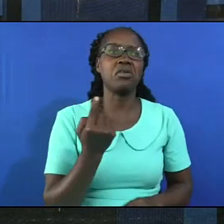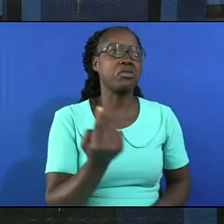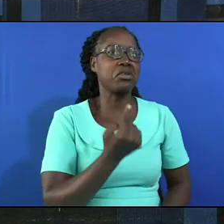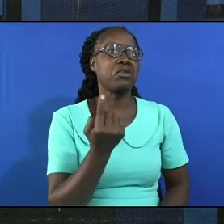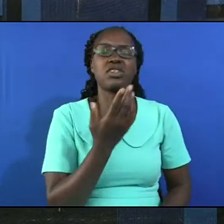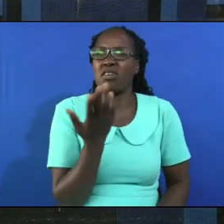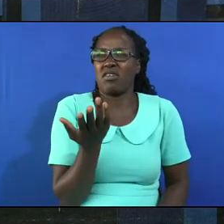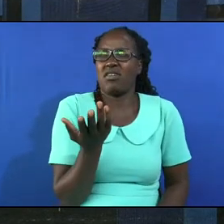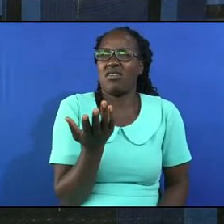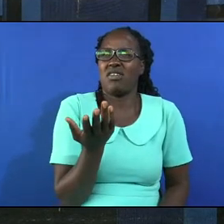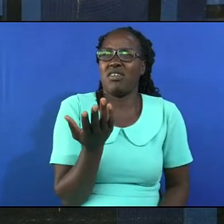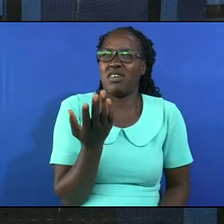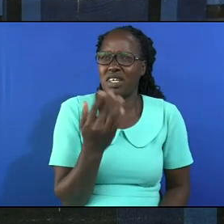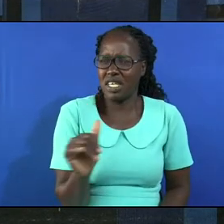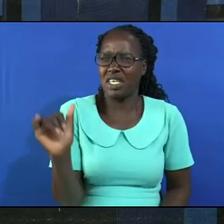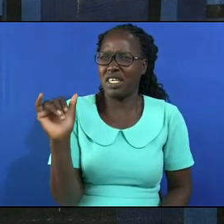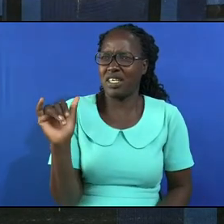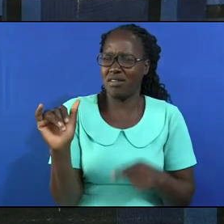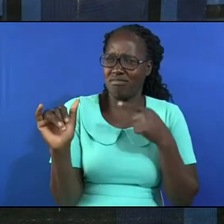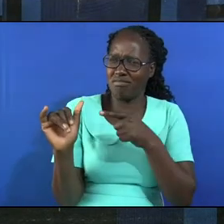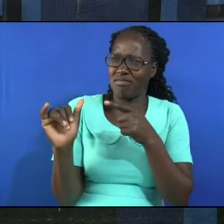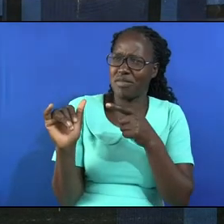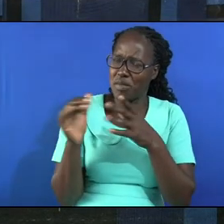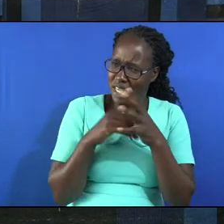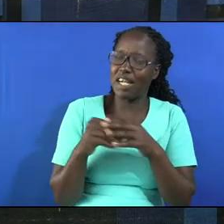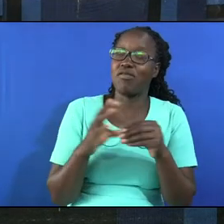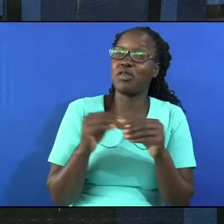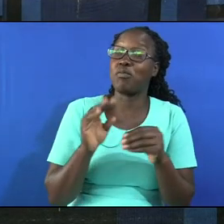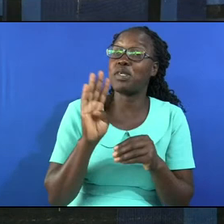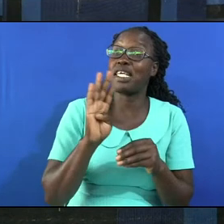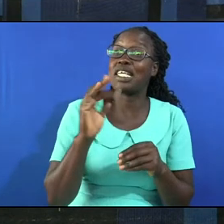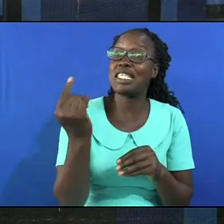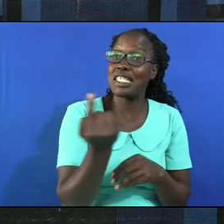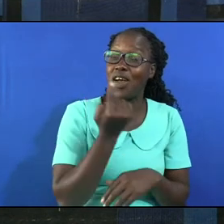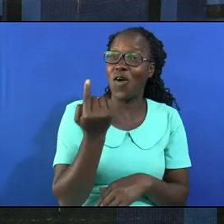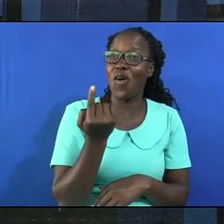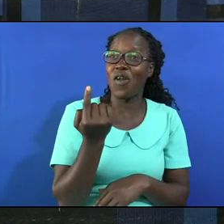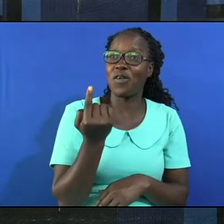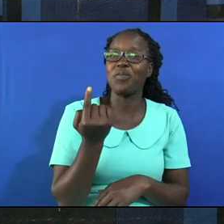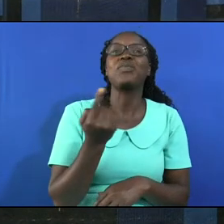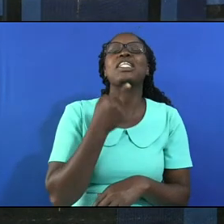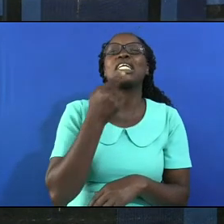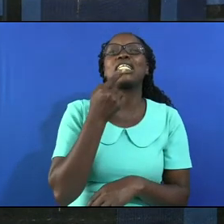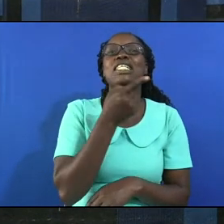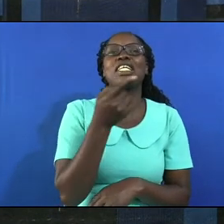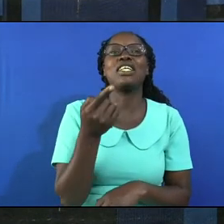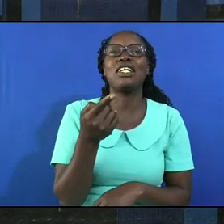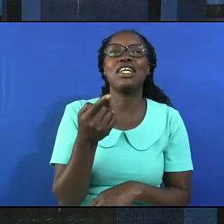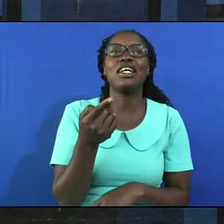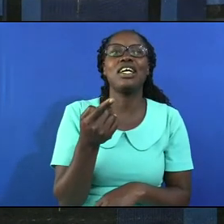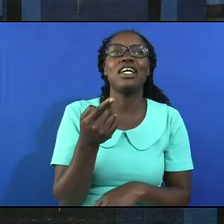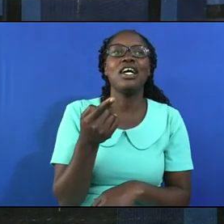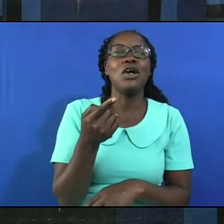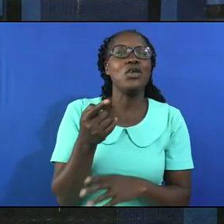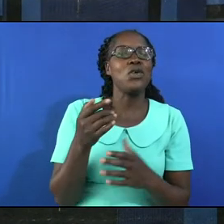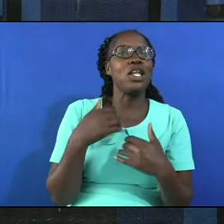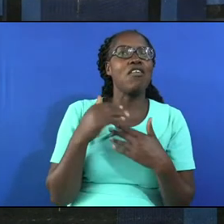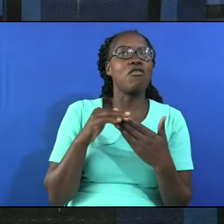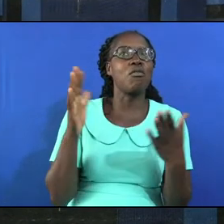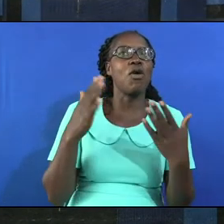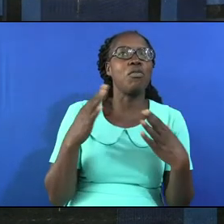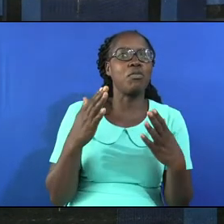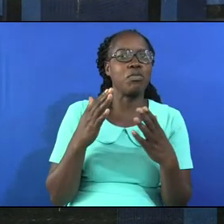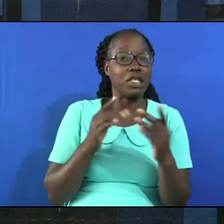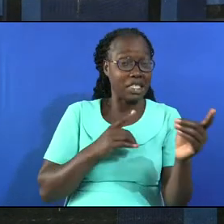apology? Hey. Be comfortable with being what? And let me tell you, you will attract more people